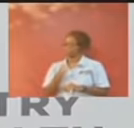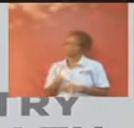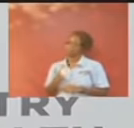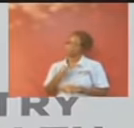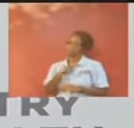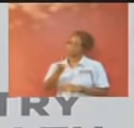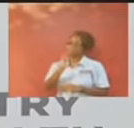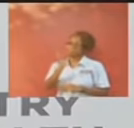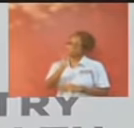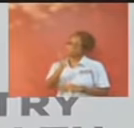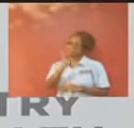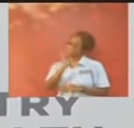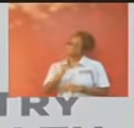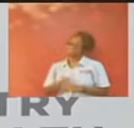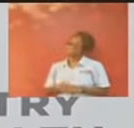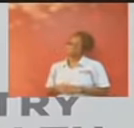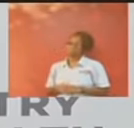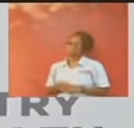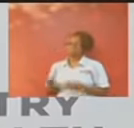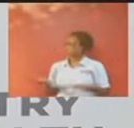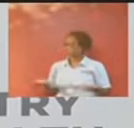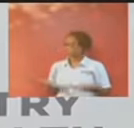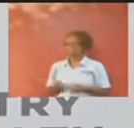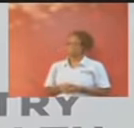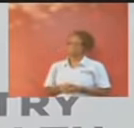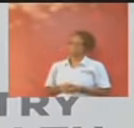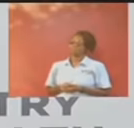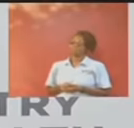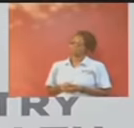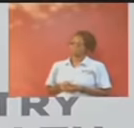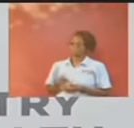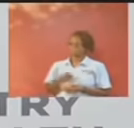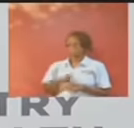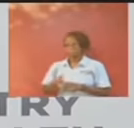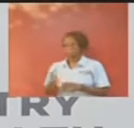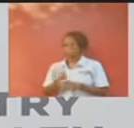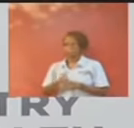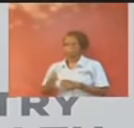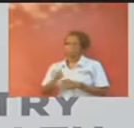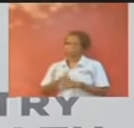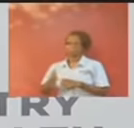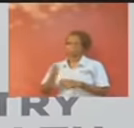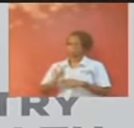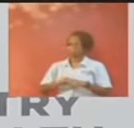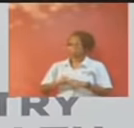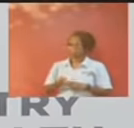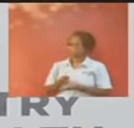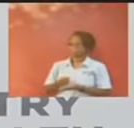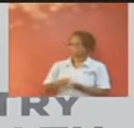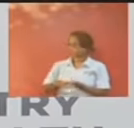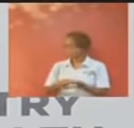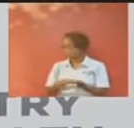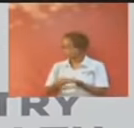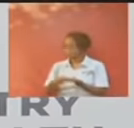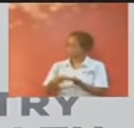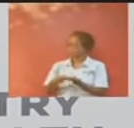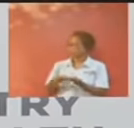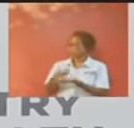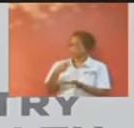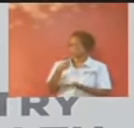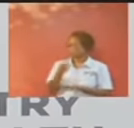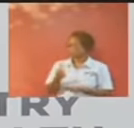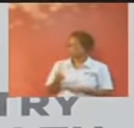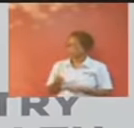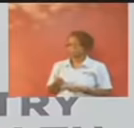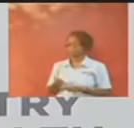persons based on the science and evidence of the impact of alcohol. And in summary, we believe that alcohol